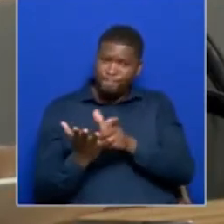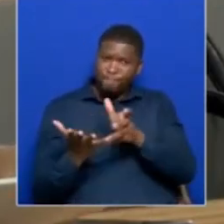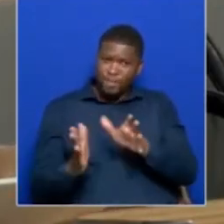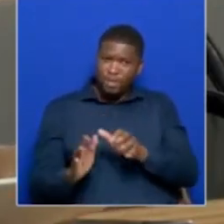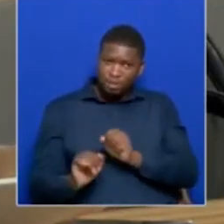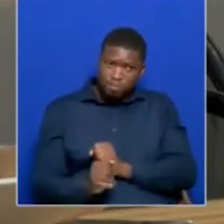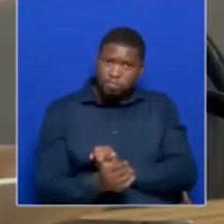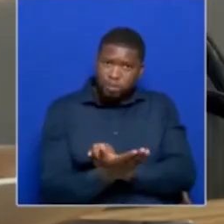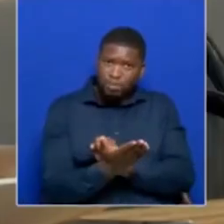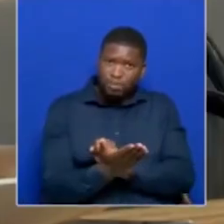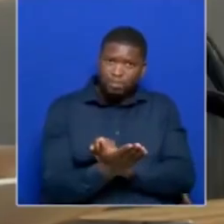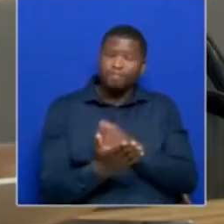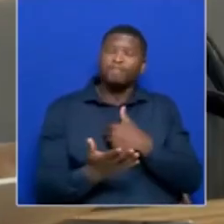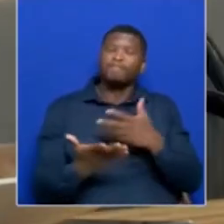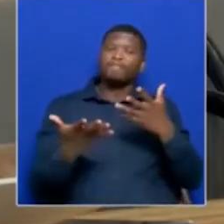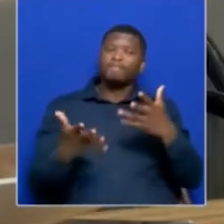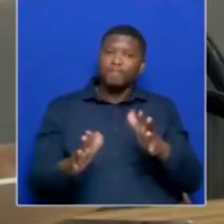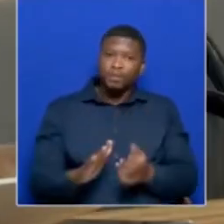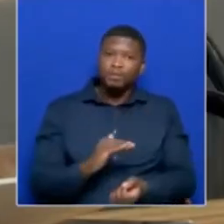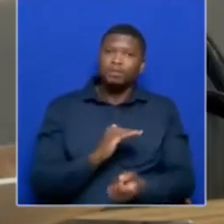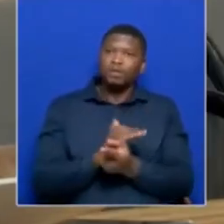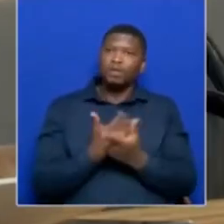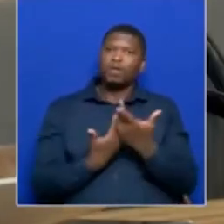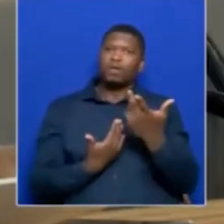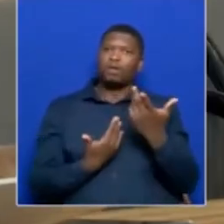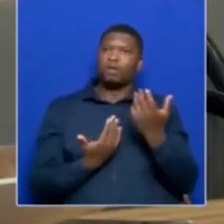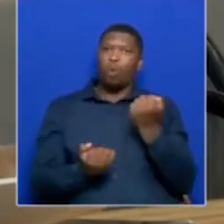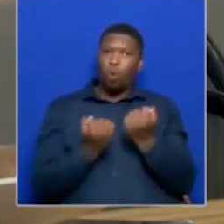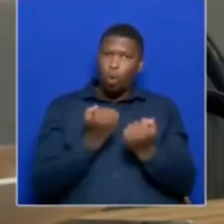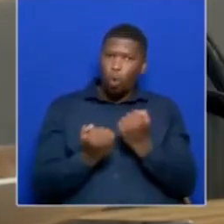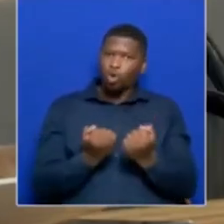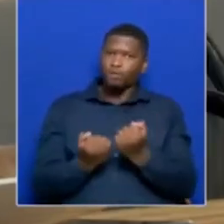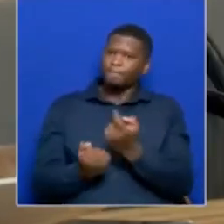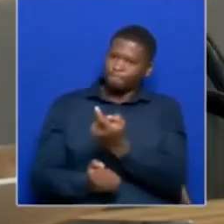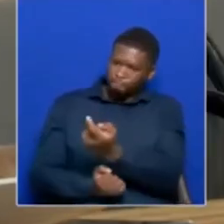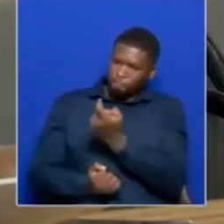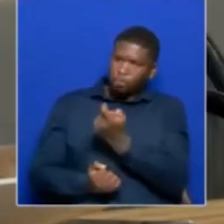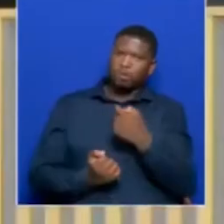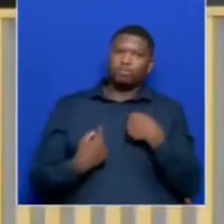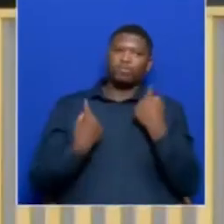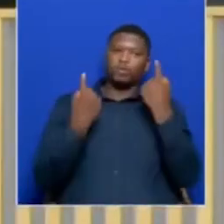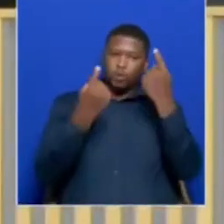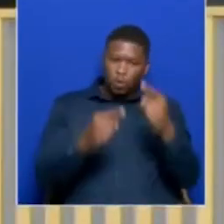also subpoenaed to testify. So it's not that